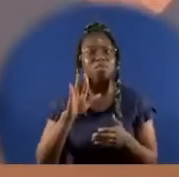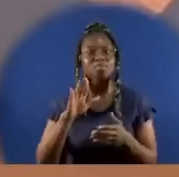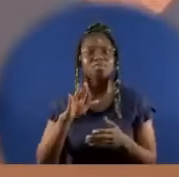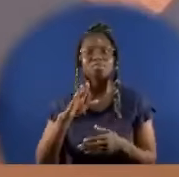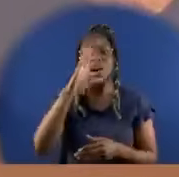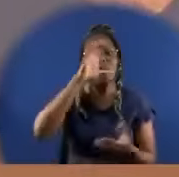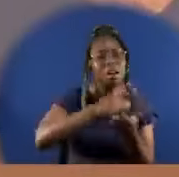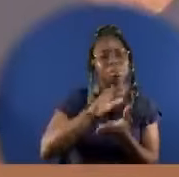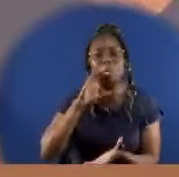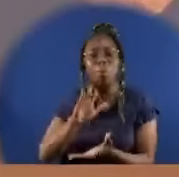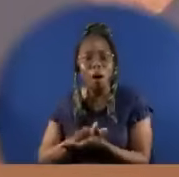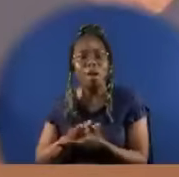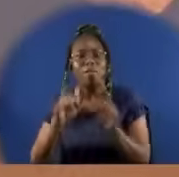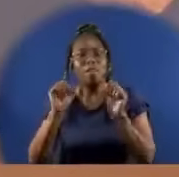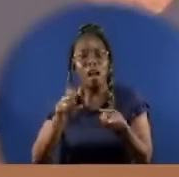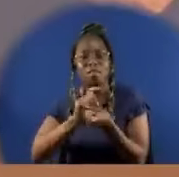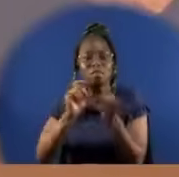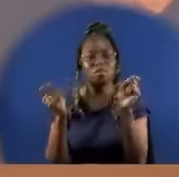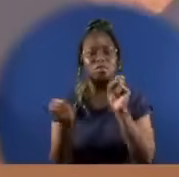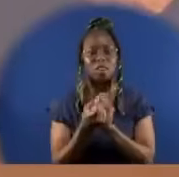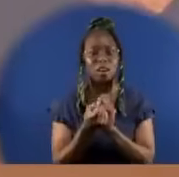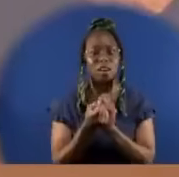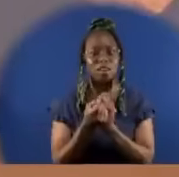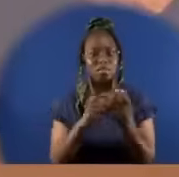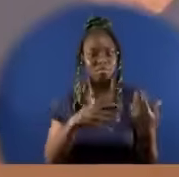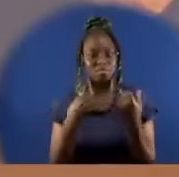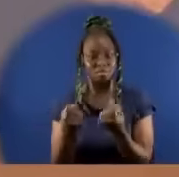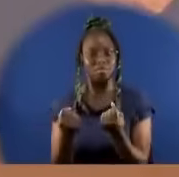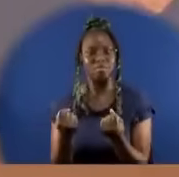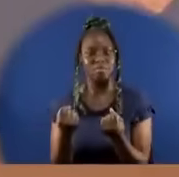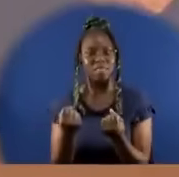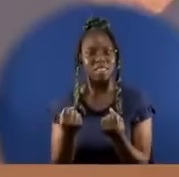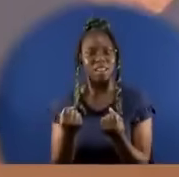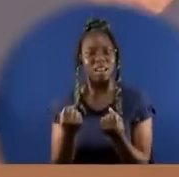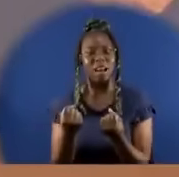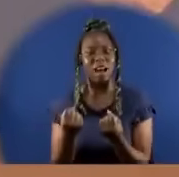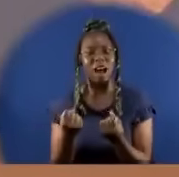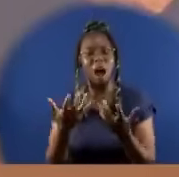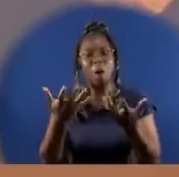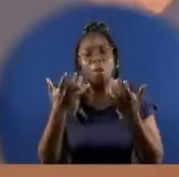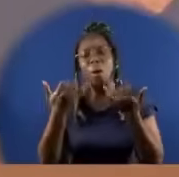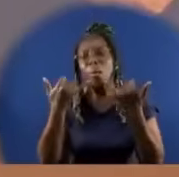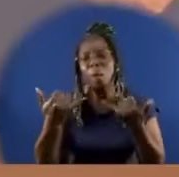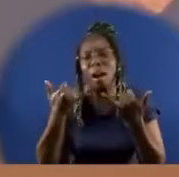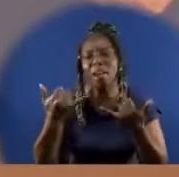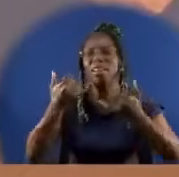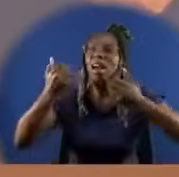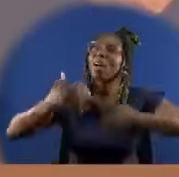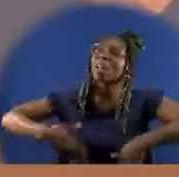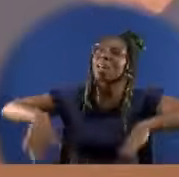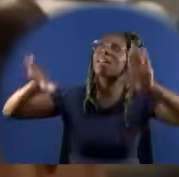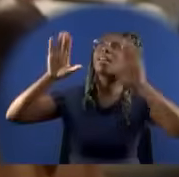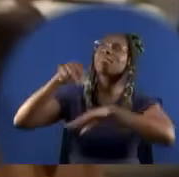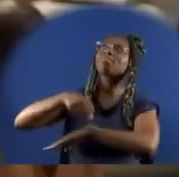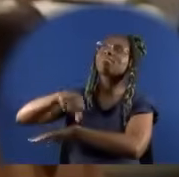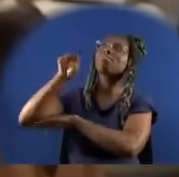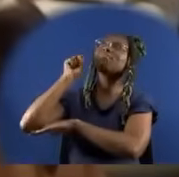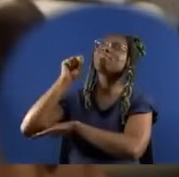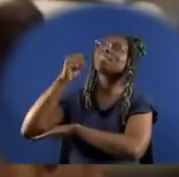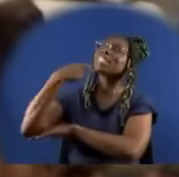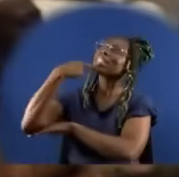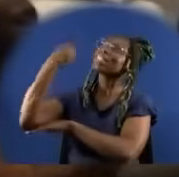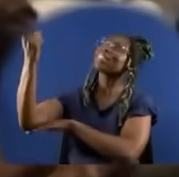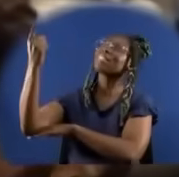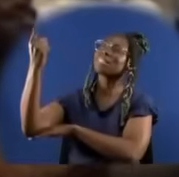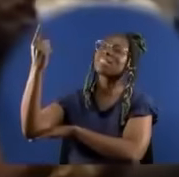your whole world will be transformed. Can I get 5 people in here to open up your mouth, lift up your head and say, speak, Lord.